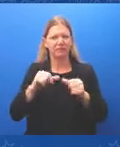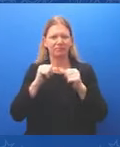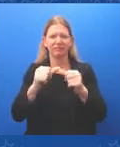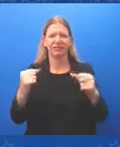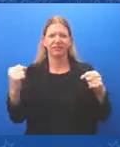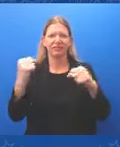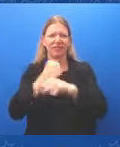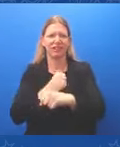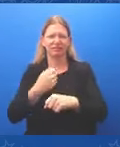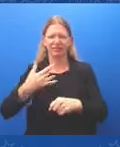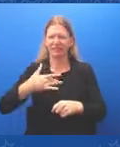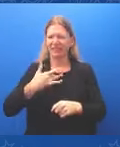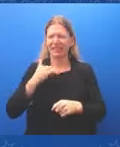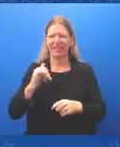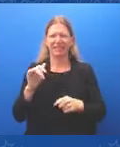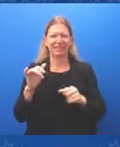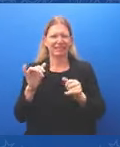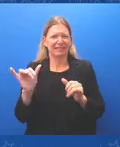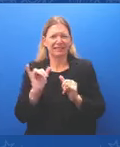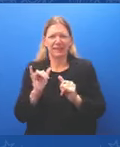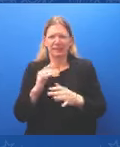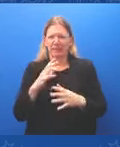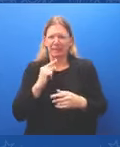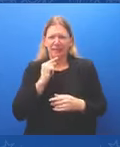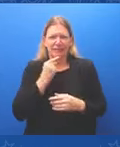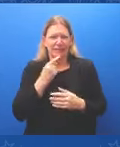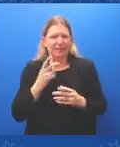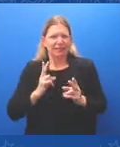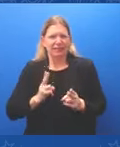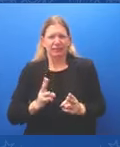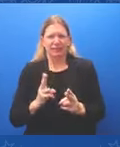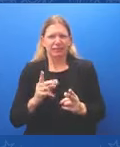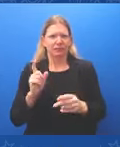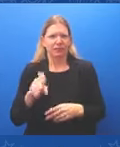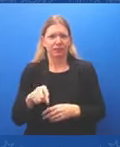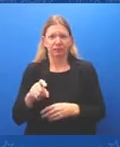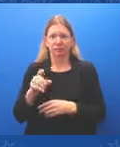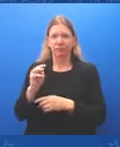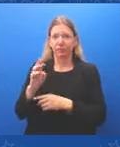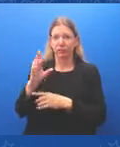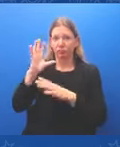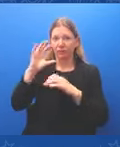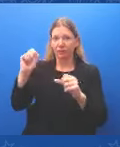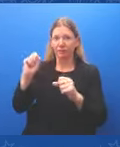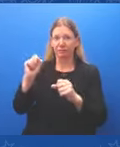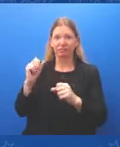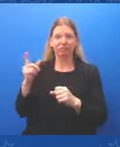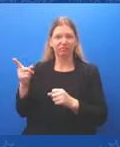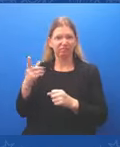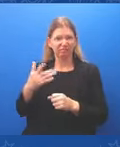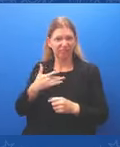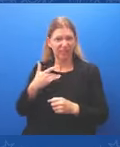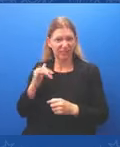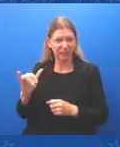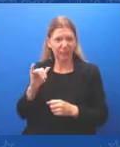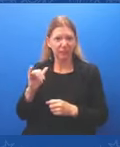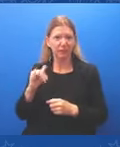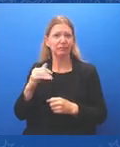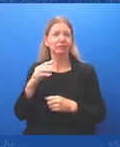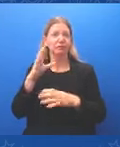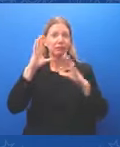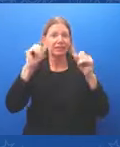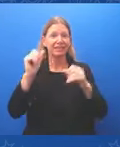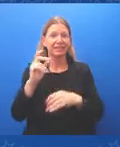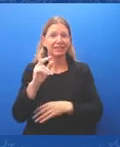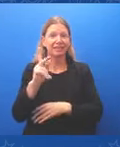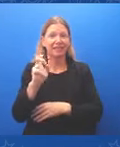Kennedy 60 years ago. It's on all of us to continue the great march forward. We're fortunate to have a president